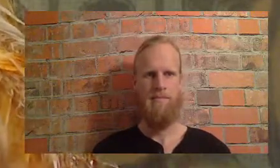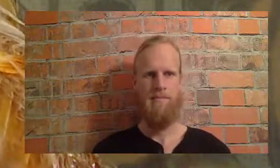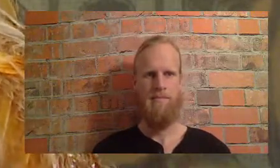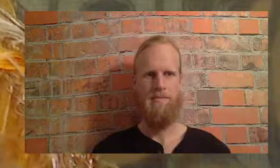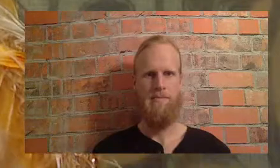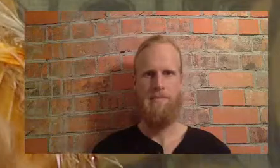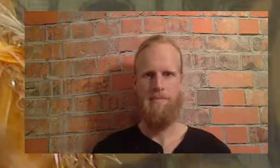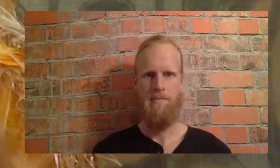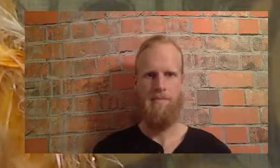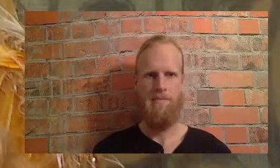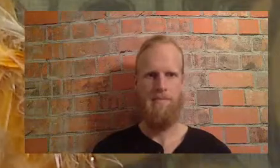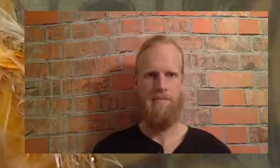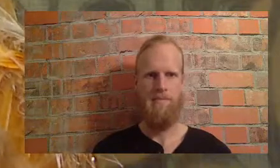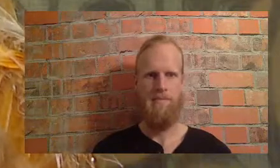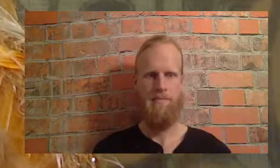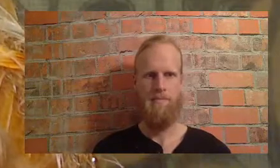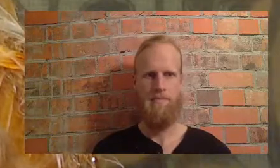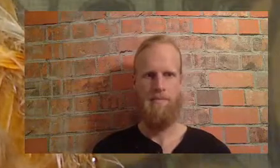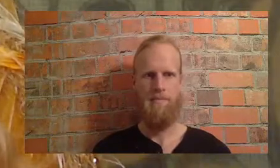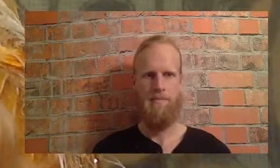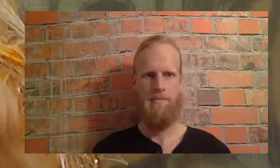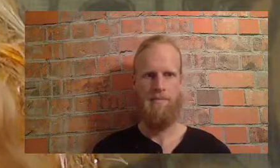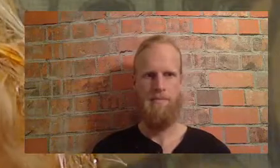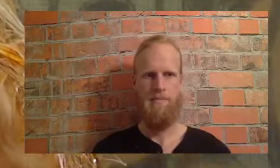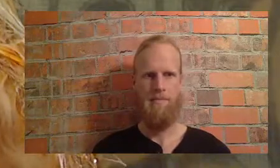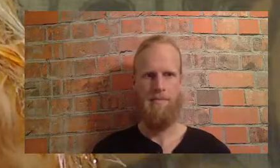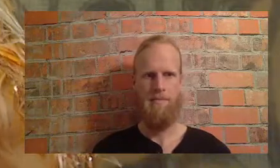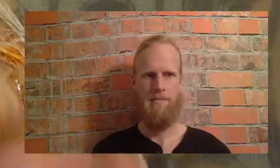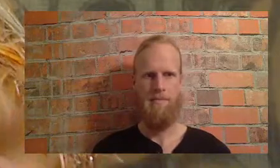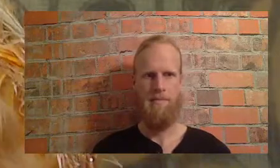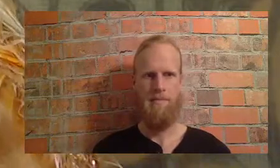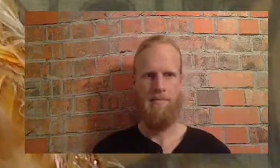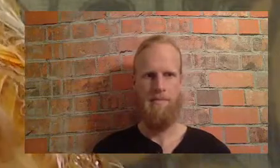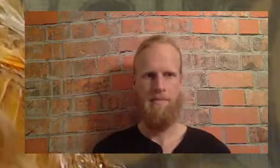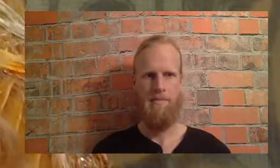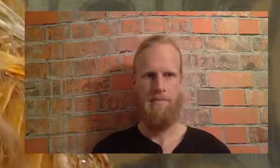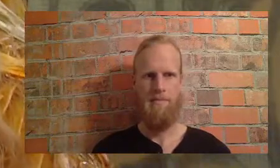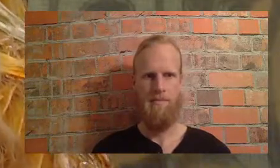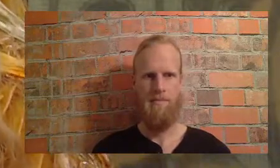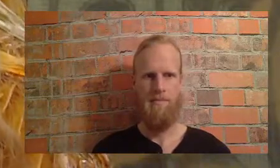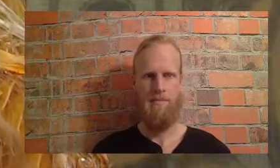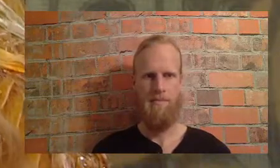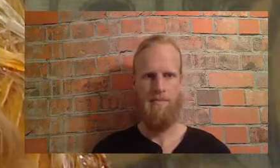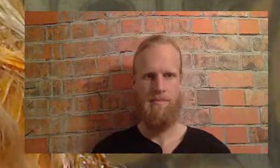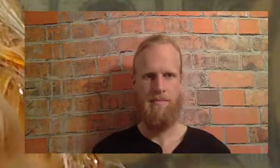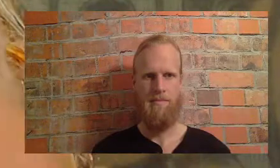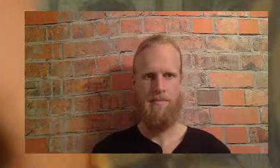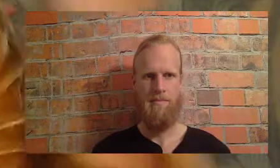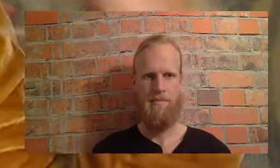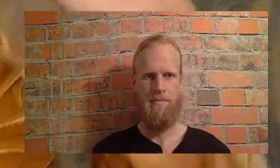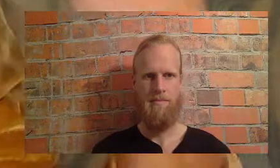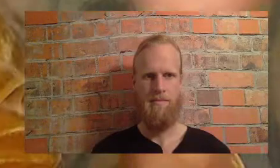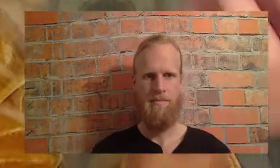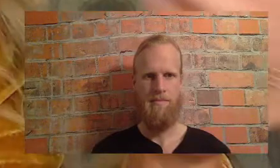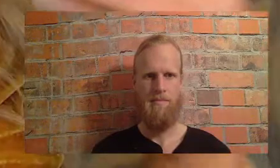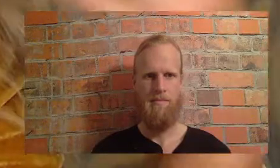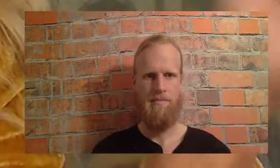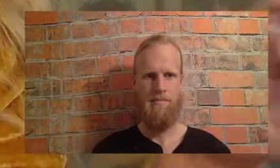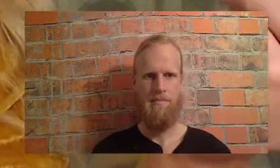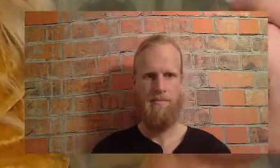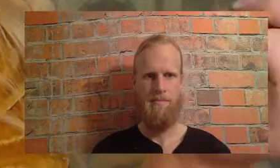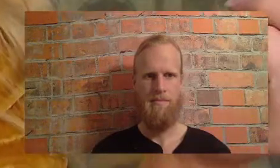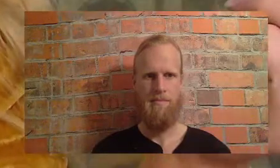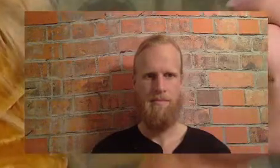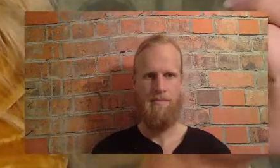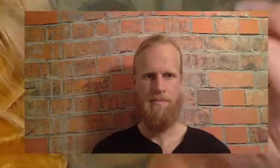also send you a free audio download for sharing on social media. And we will send you instructions